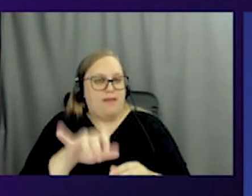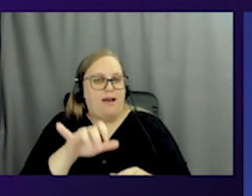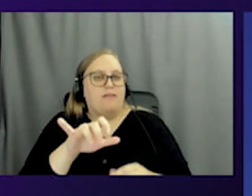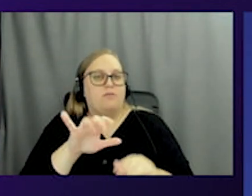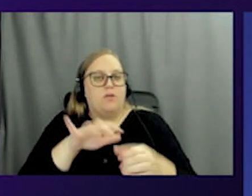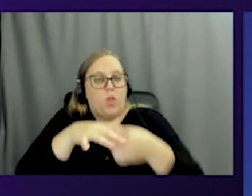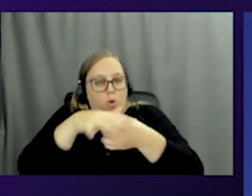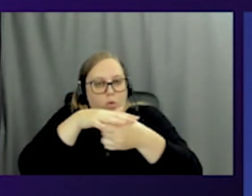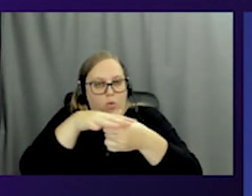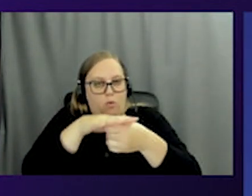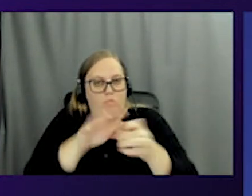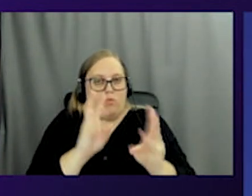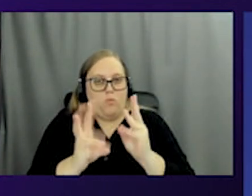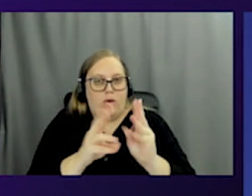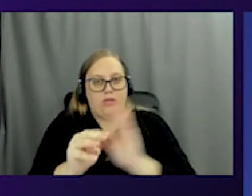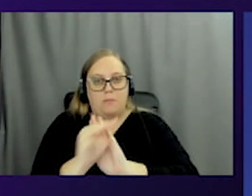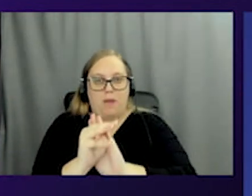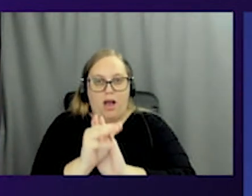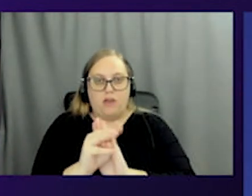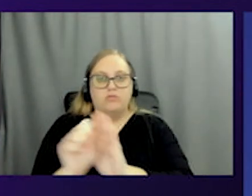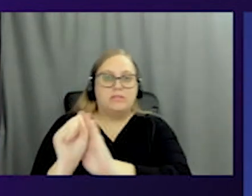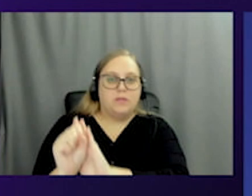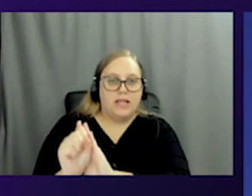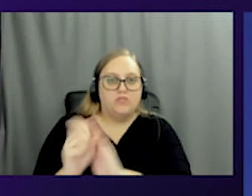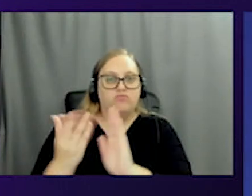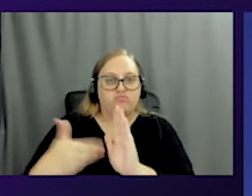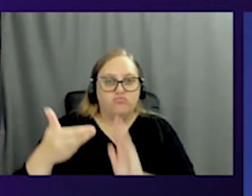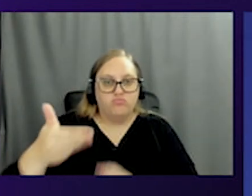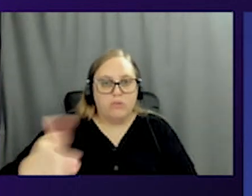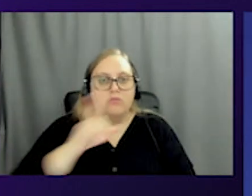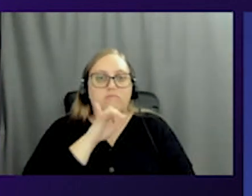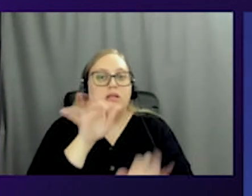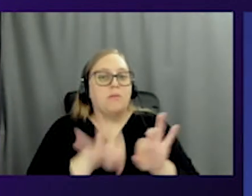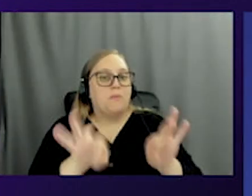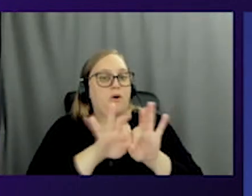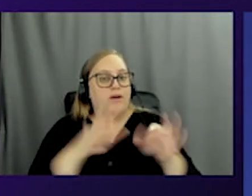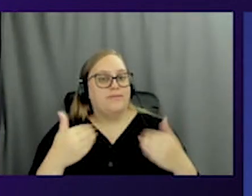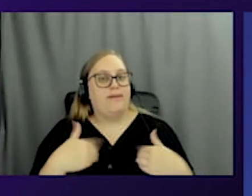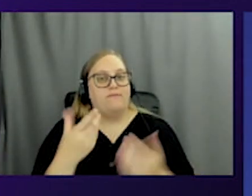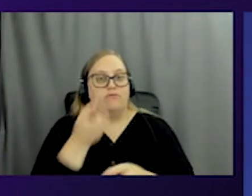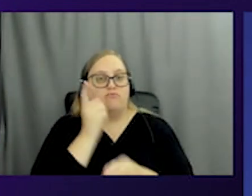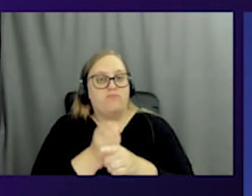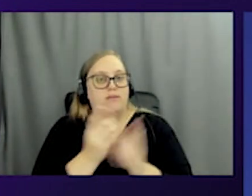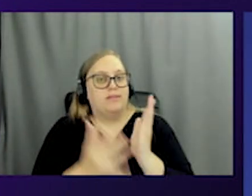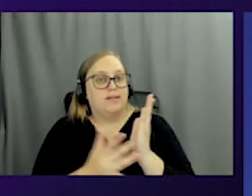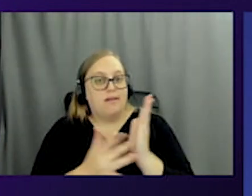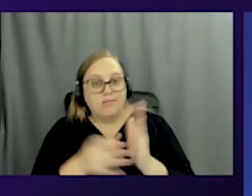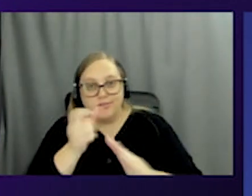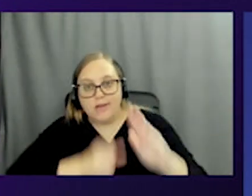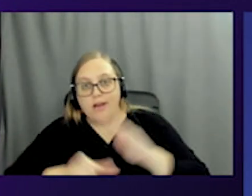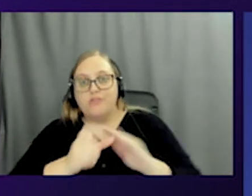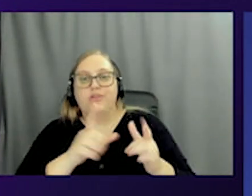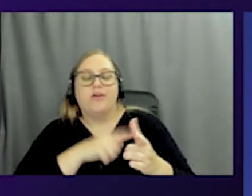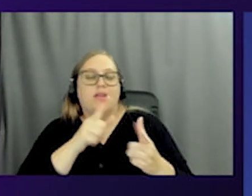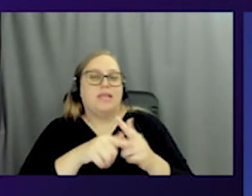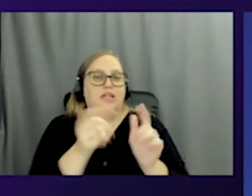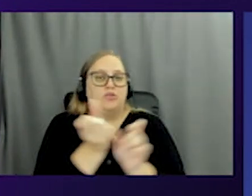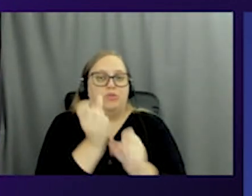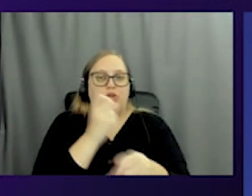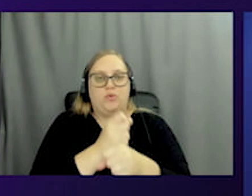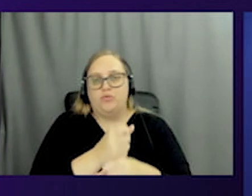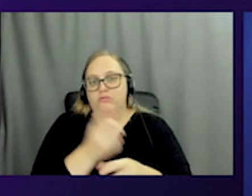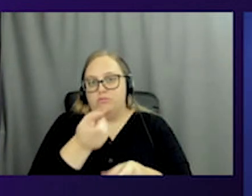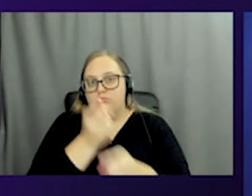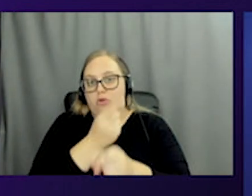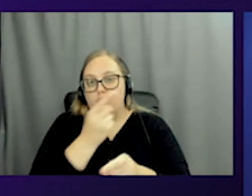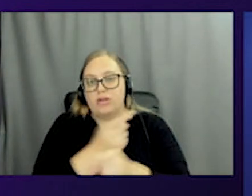that simulation. It's really important to have the right technologies underneath and then to produce the right results. I think